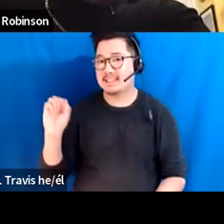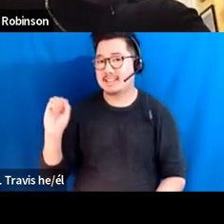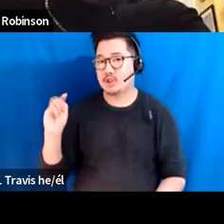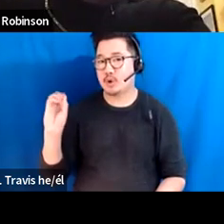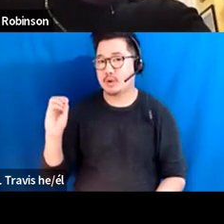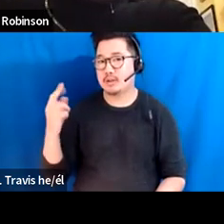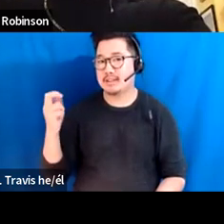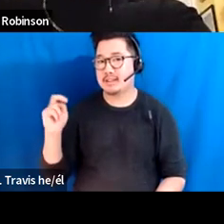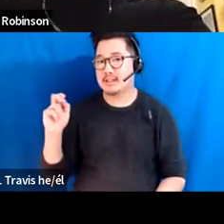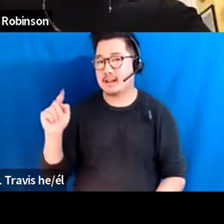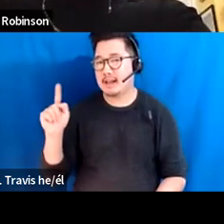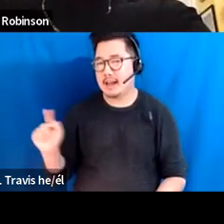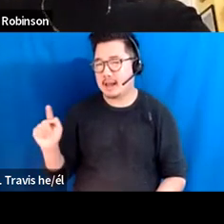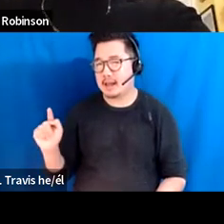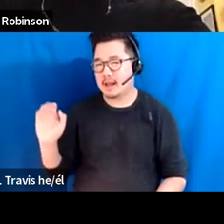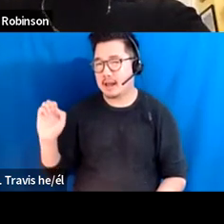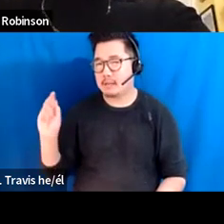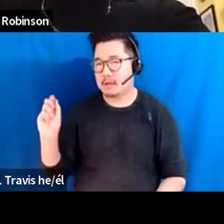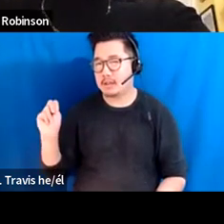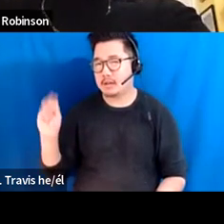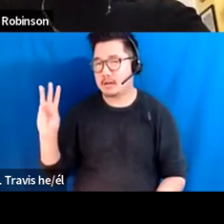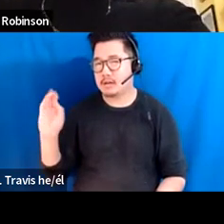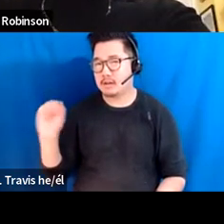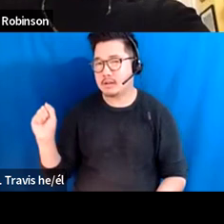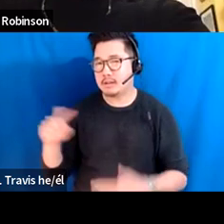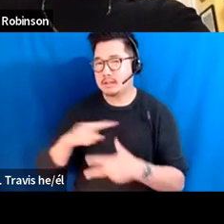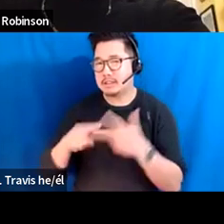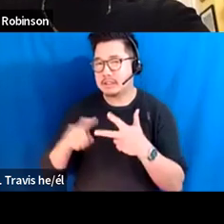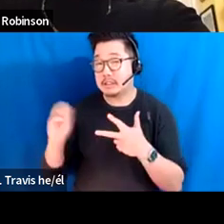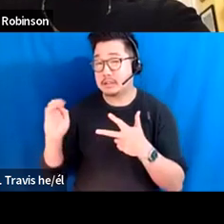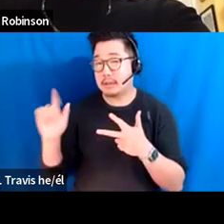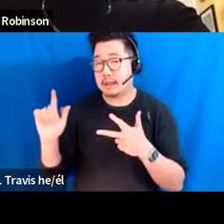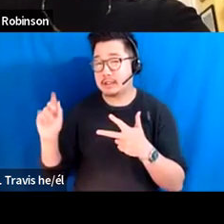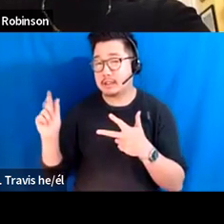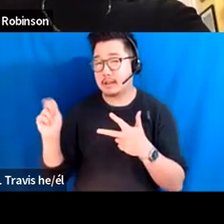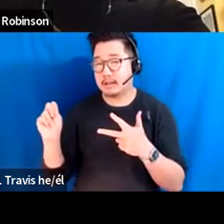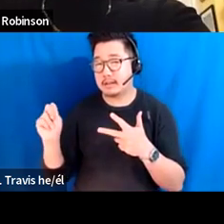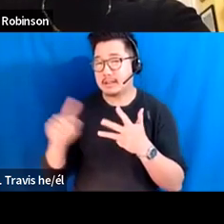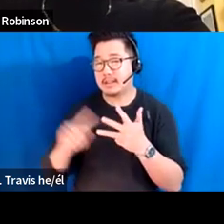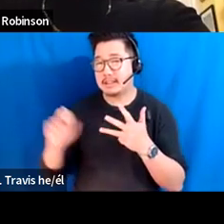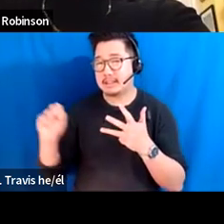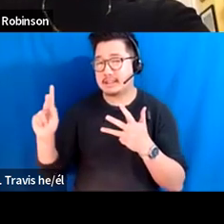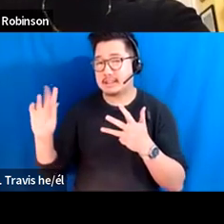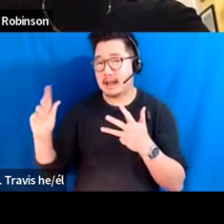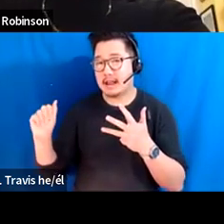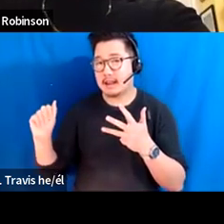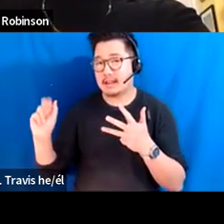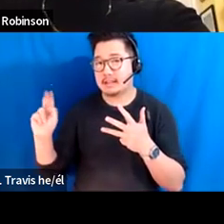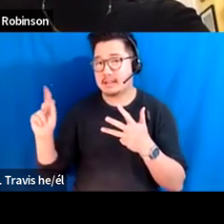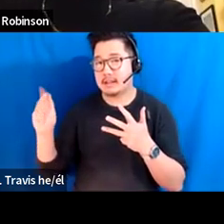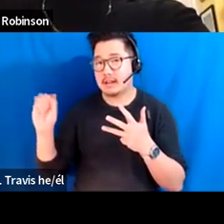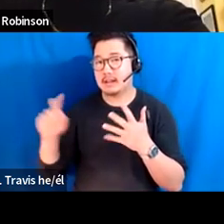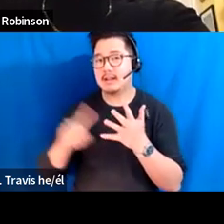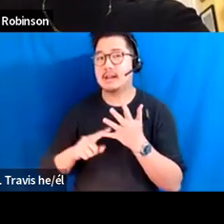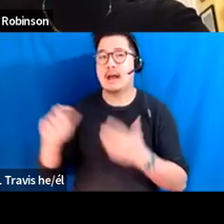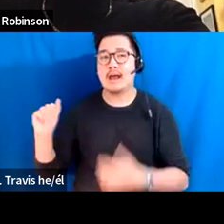emerson weiss jamai sullivan skyla nichols and ander